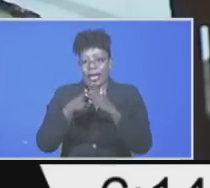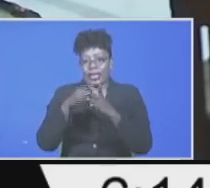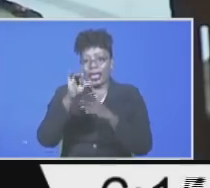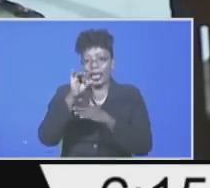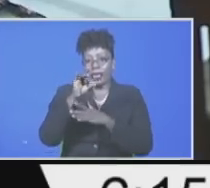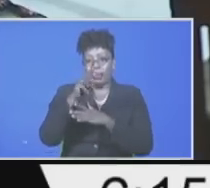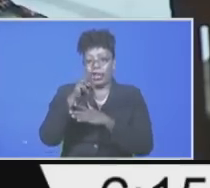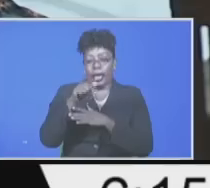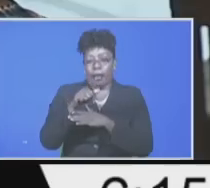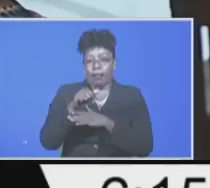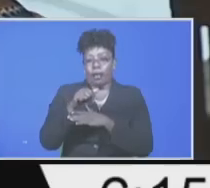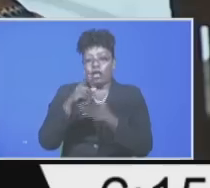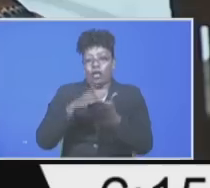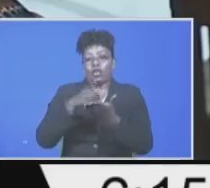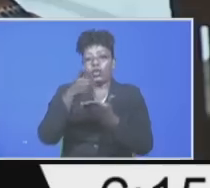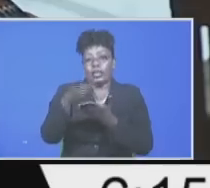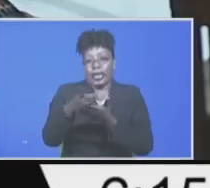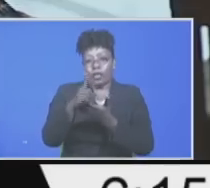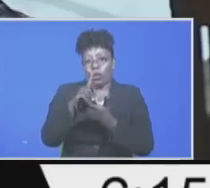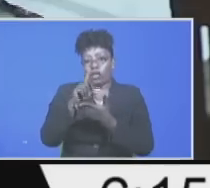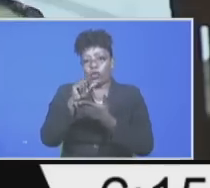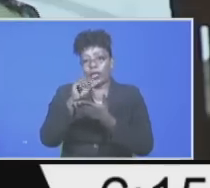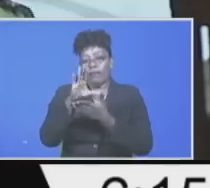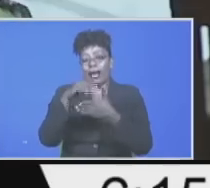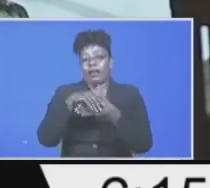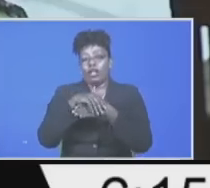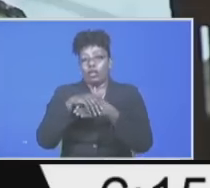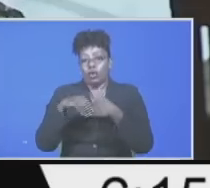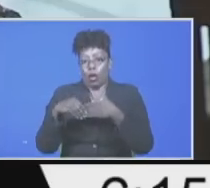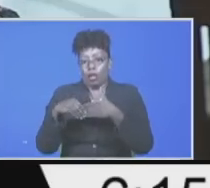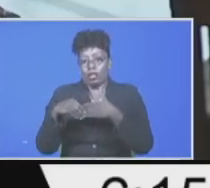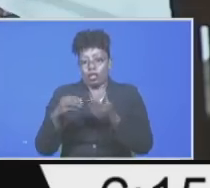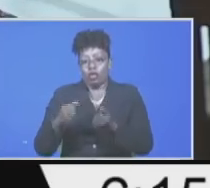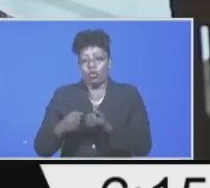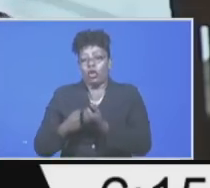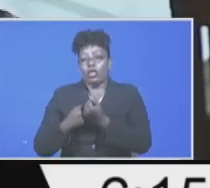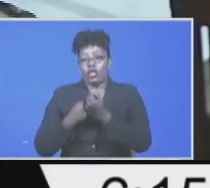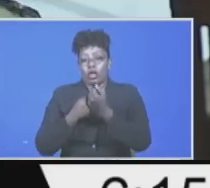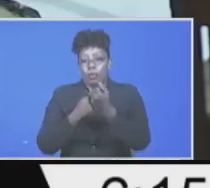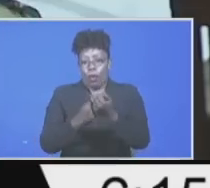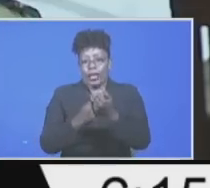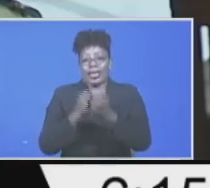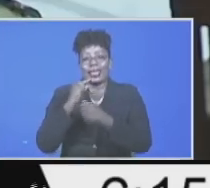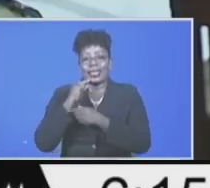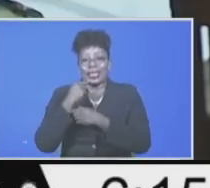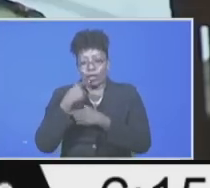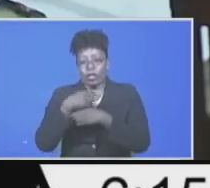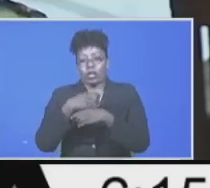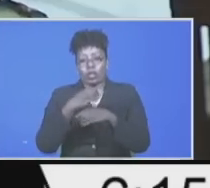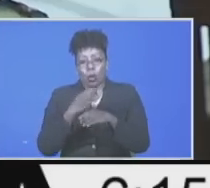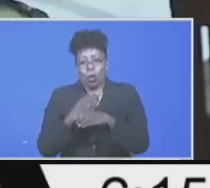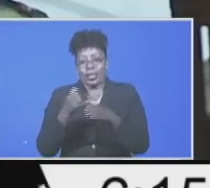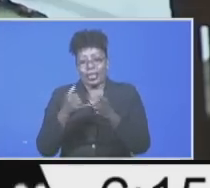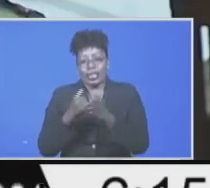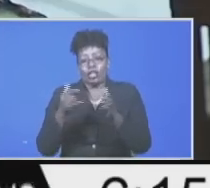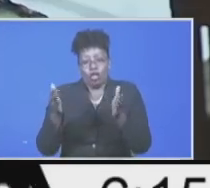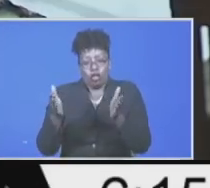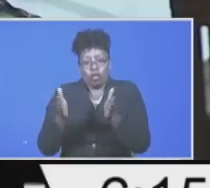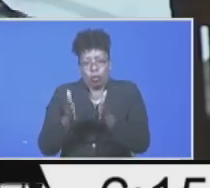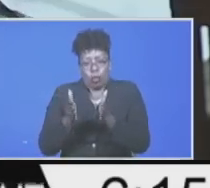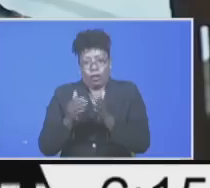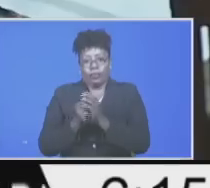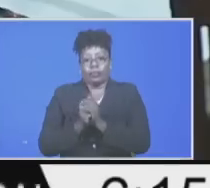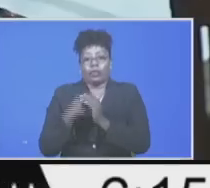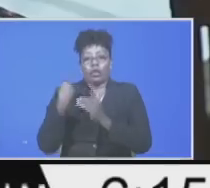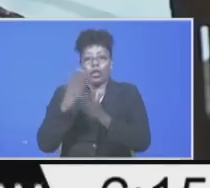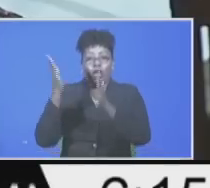donation of $125 when you're supporting such a serious cause. So it's really small, and